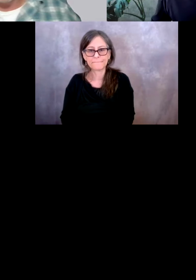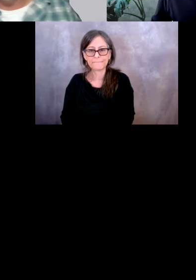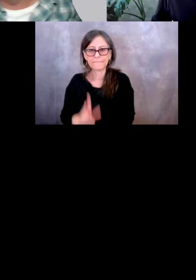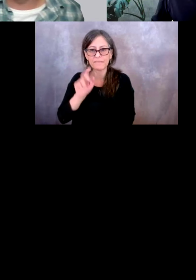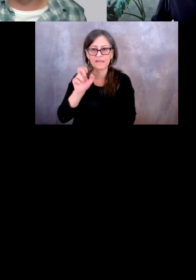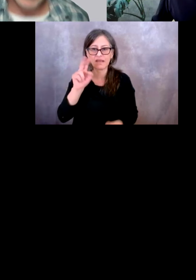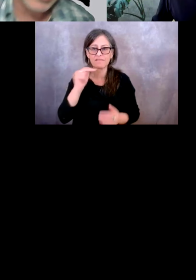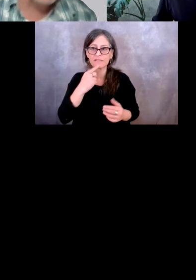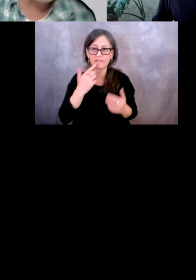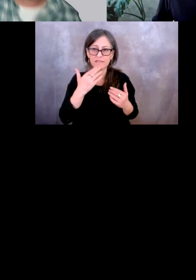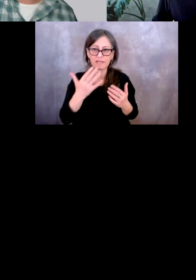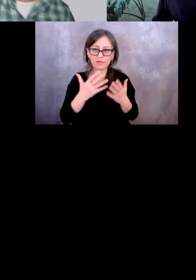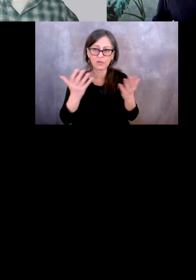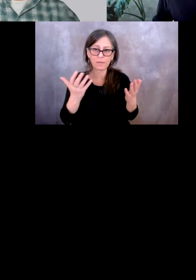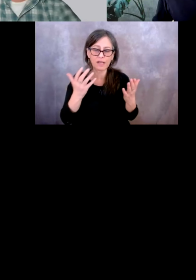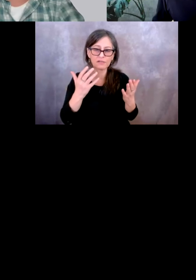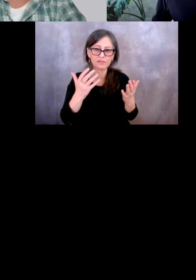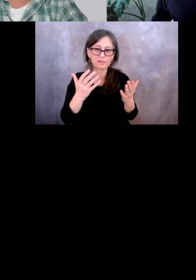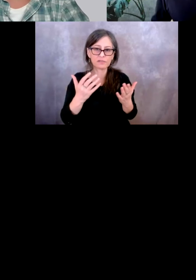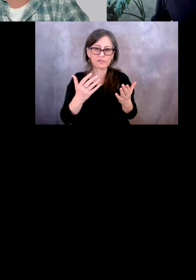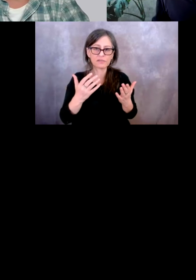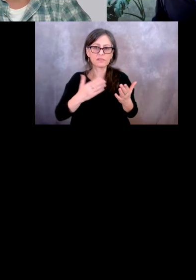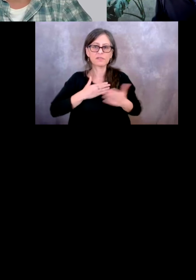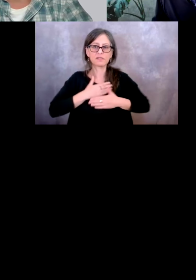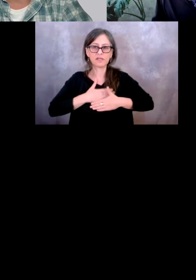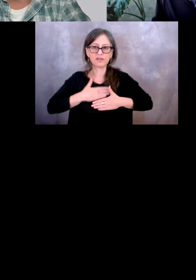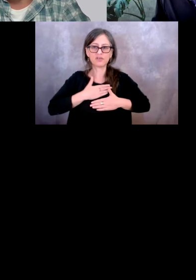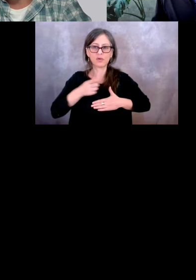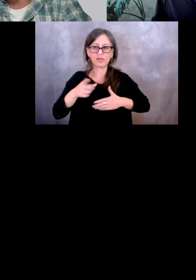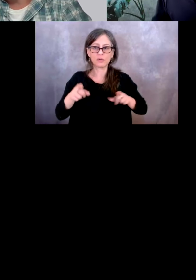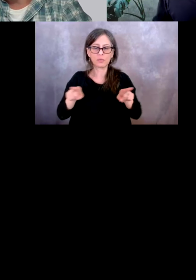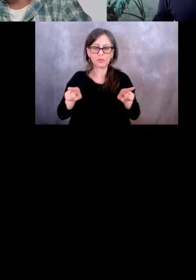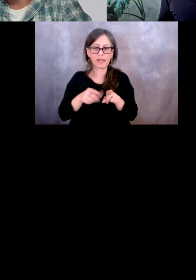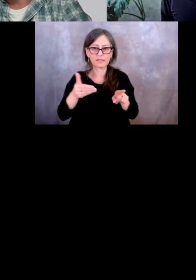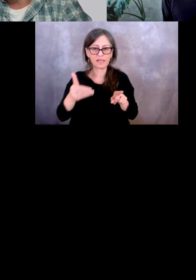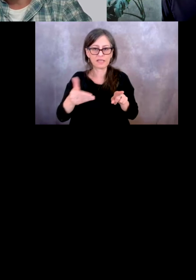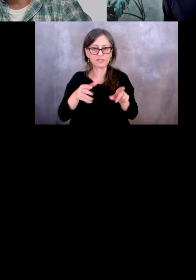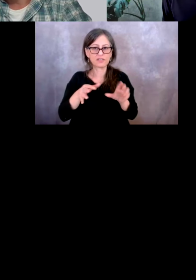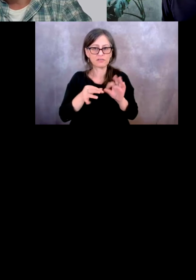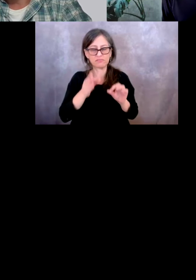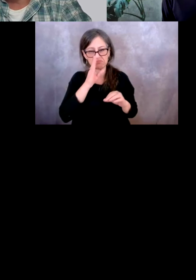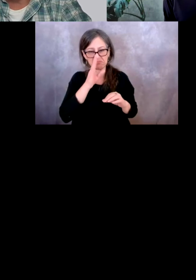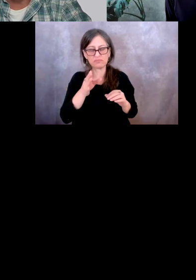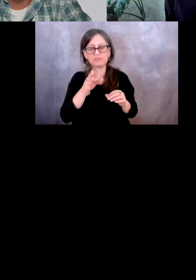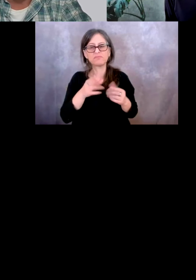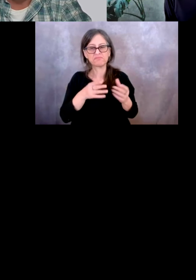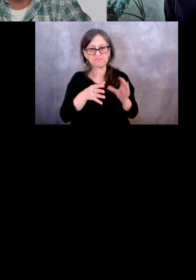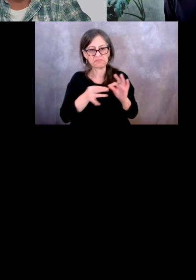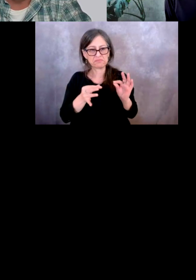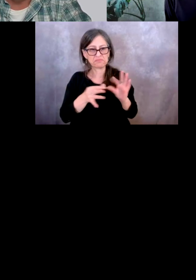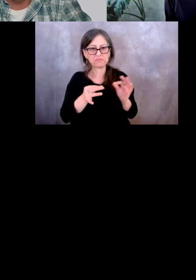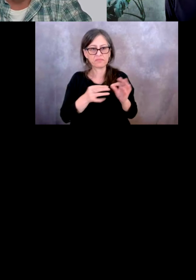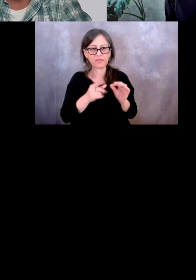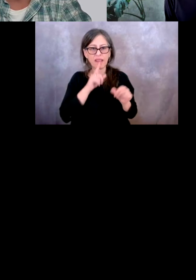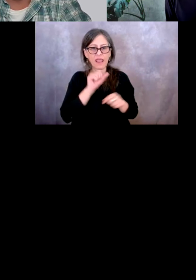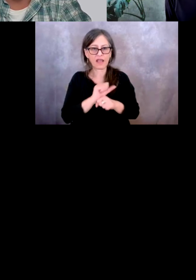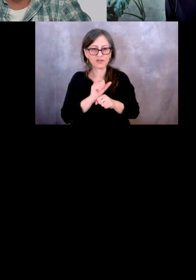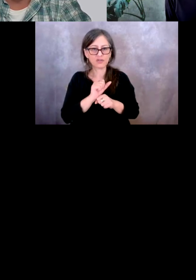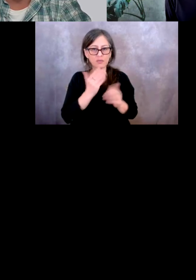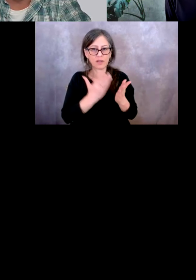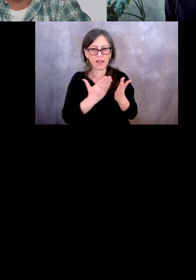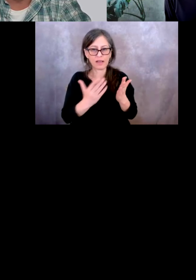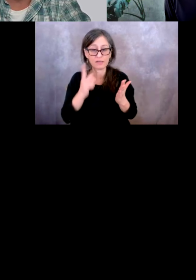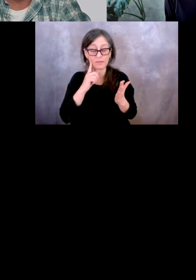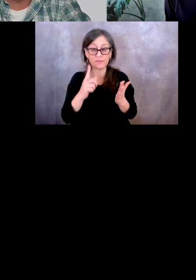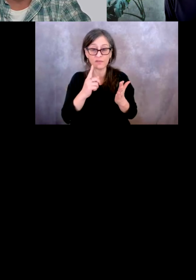Rob, thank you so much. As always, I love having you as a guest because you tell it how it is and you really put together some actionable items